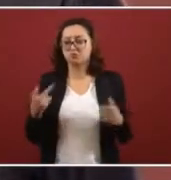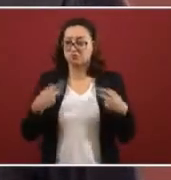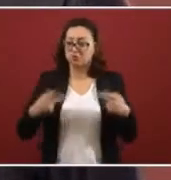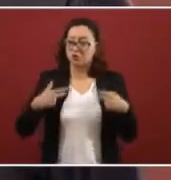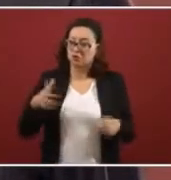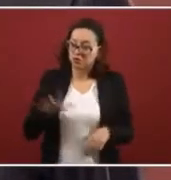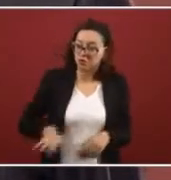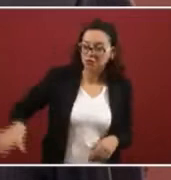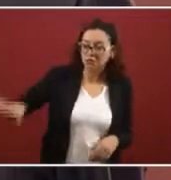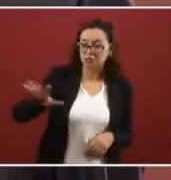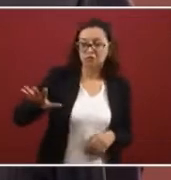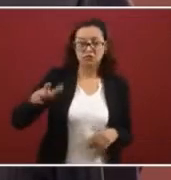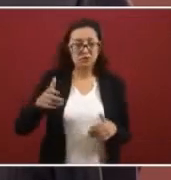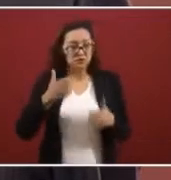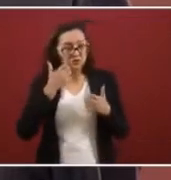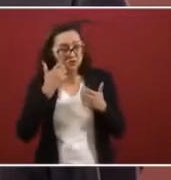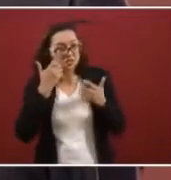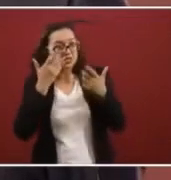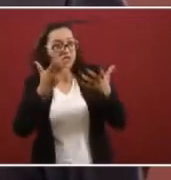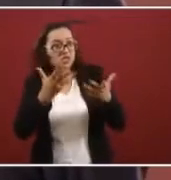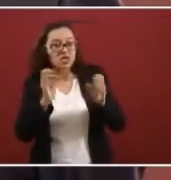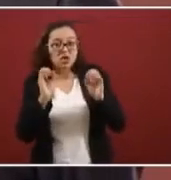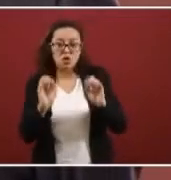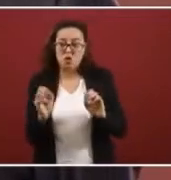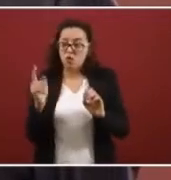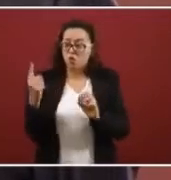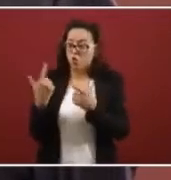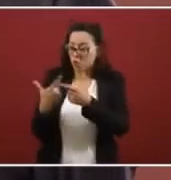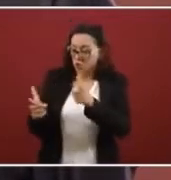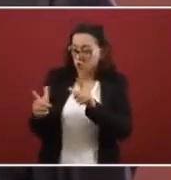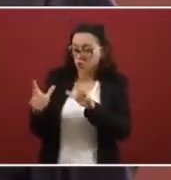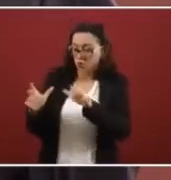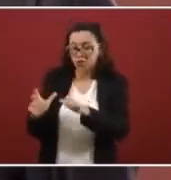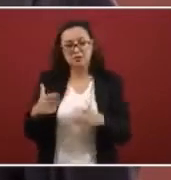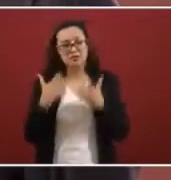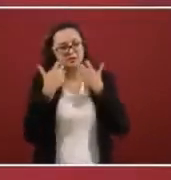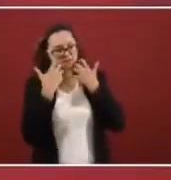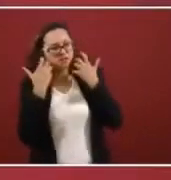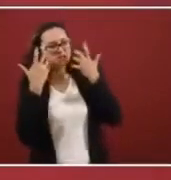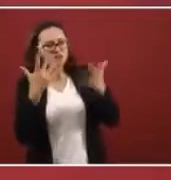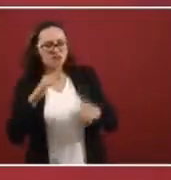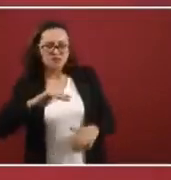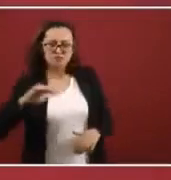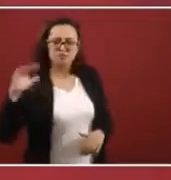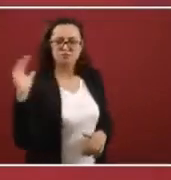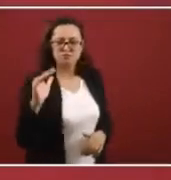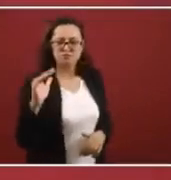if the people solicits it, or the sector of the population,